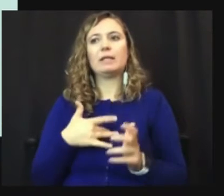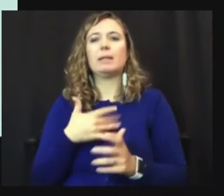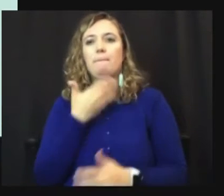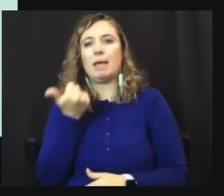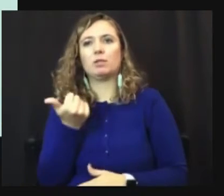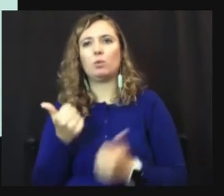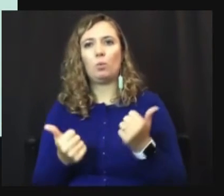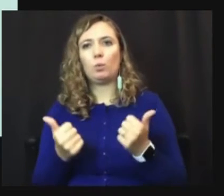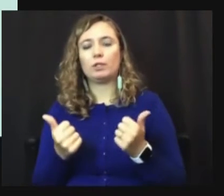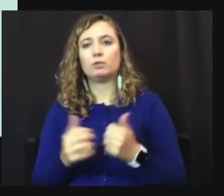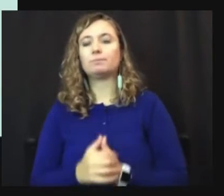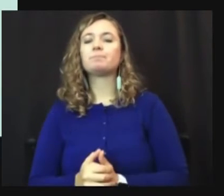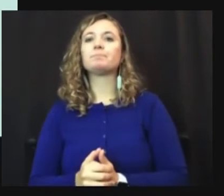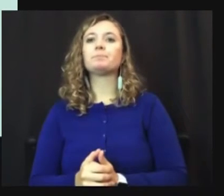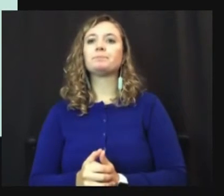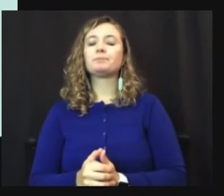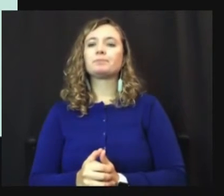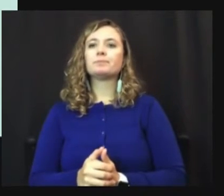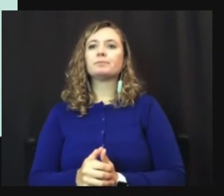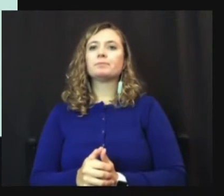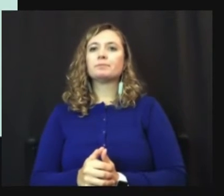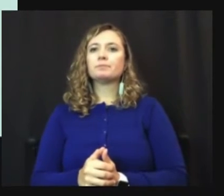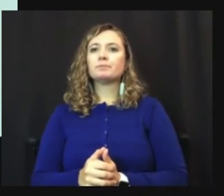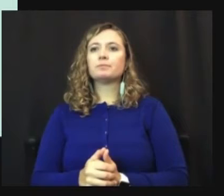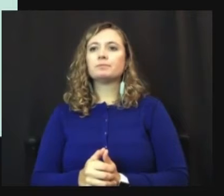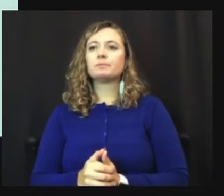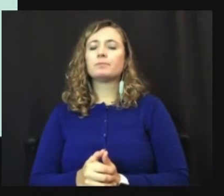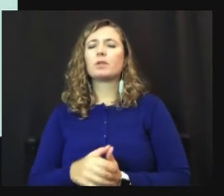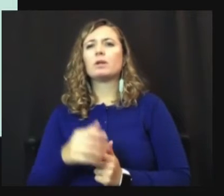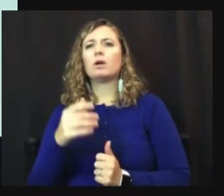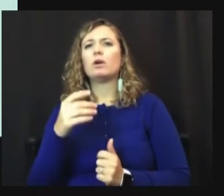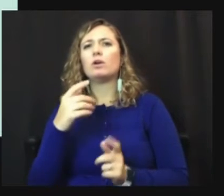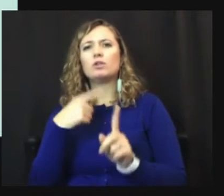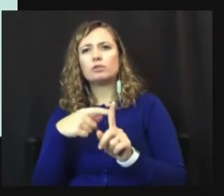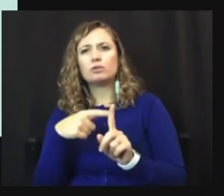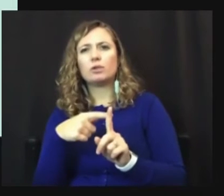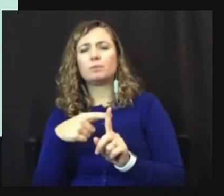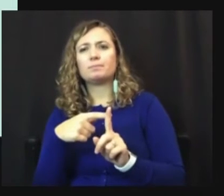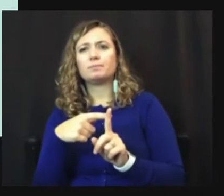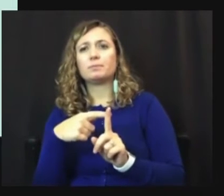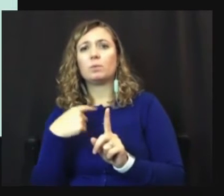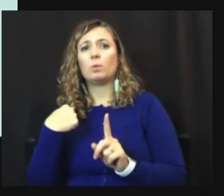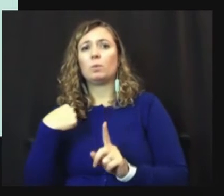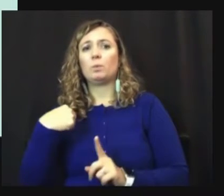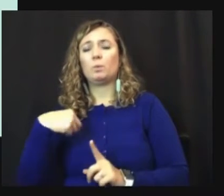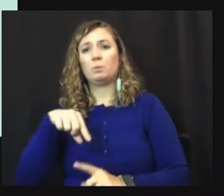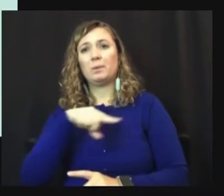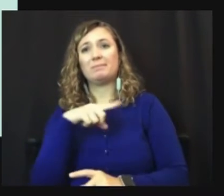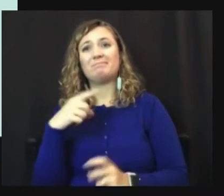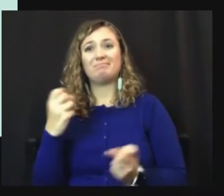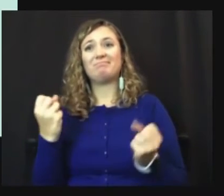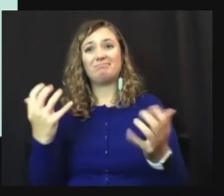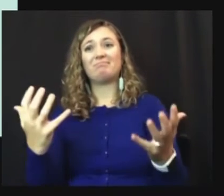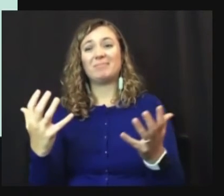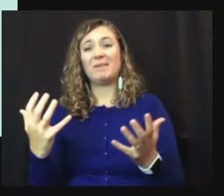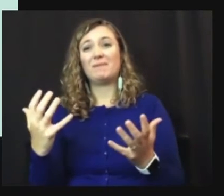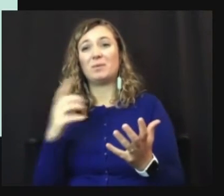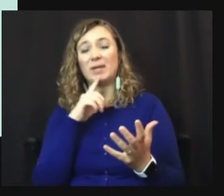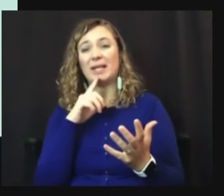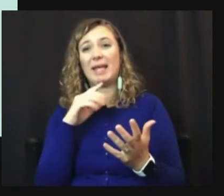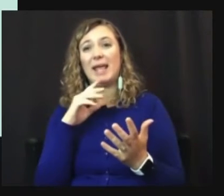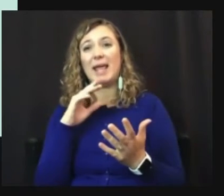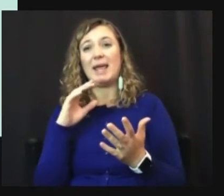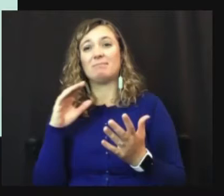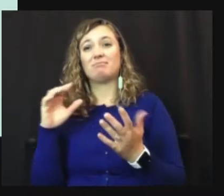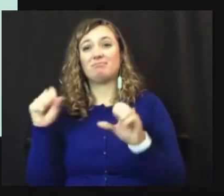want to bring up that many of us have also internalized ableism, not just to ourselves and our stems, but in seeing